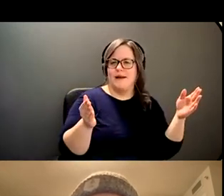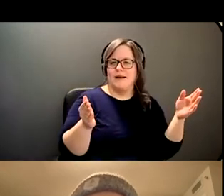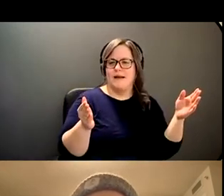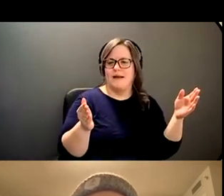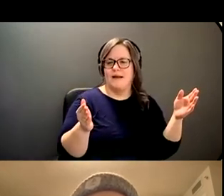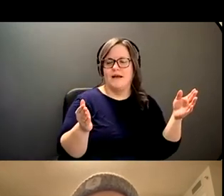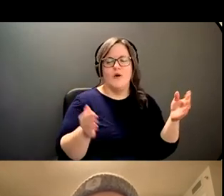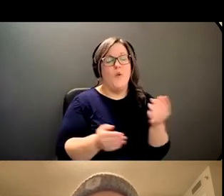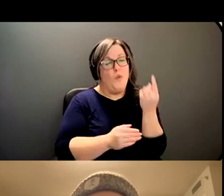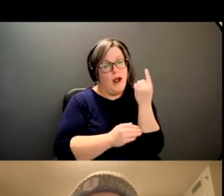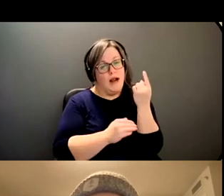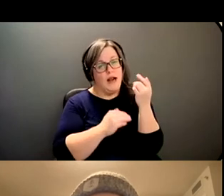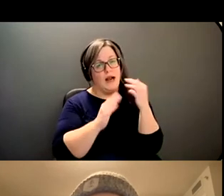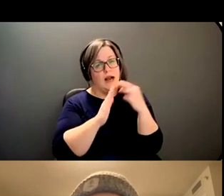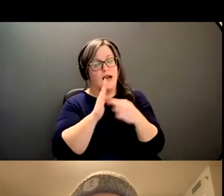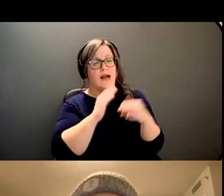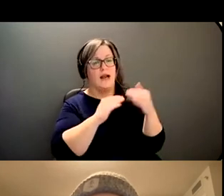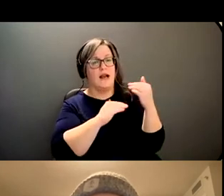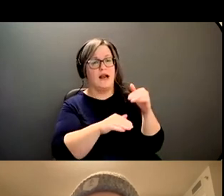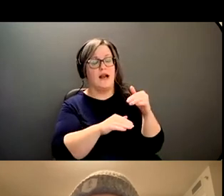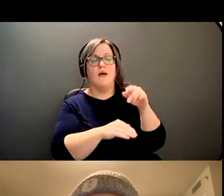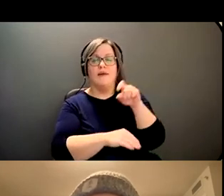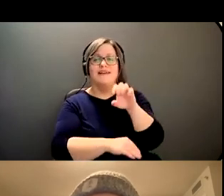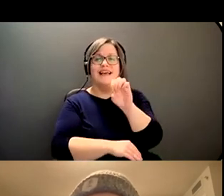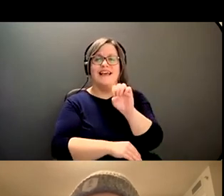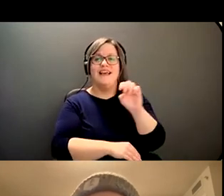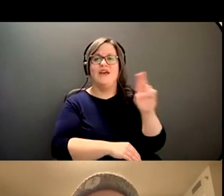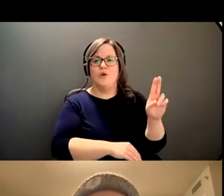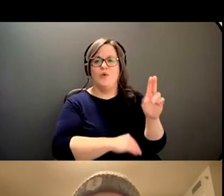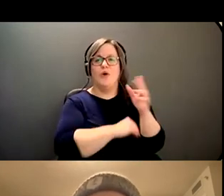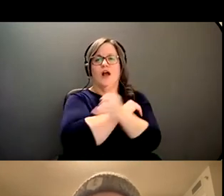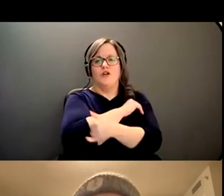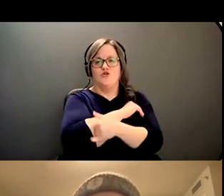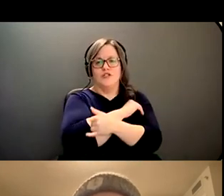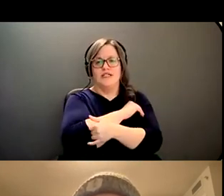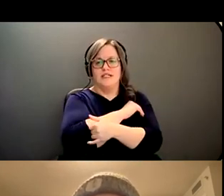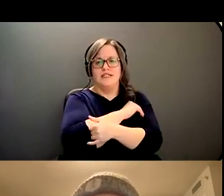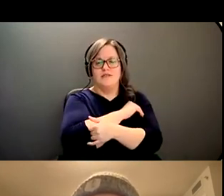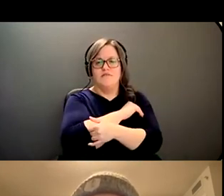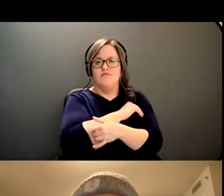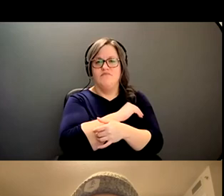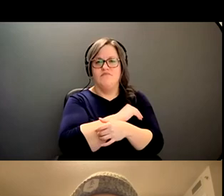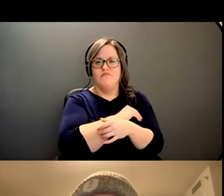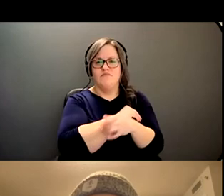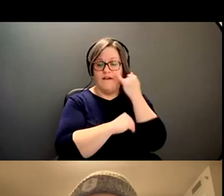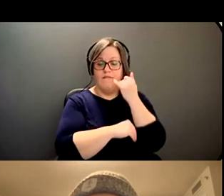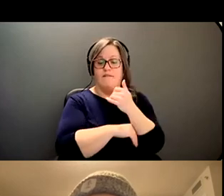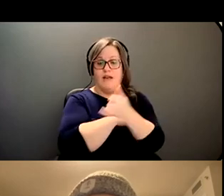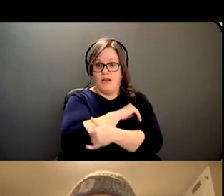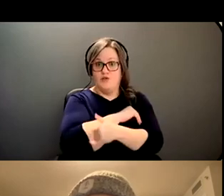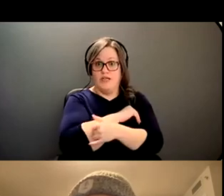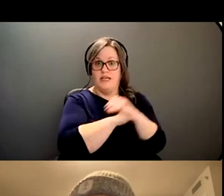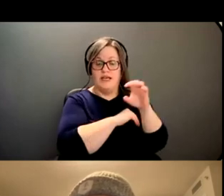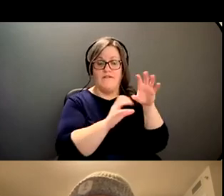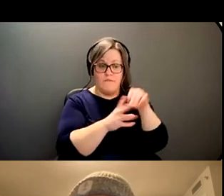the only one limitation is that there has to be an EU country member in there, just because of the funding mechanism, that it is European taxpayer